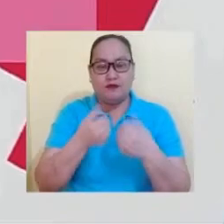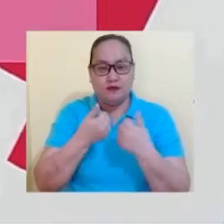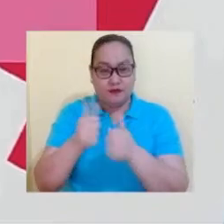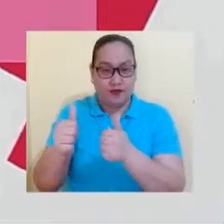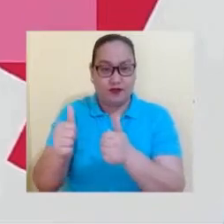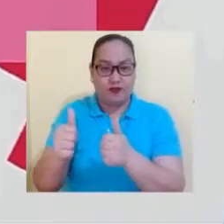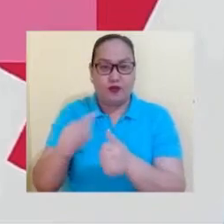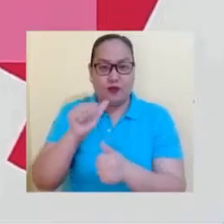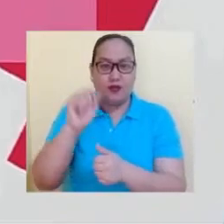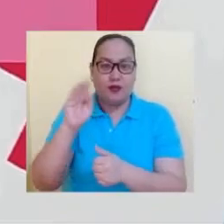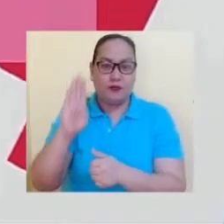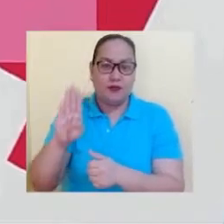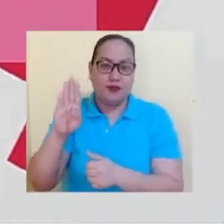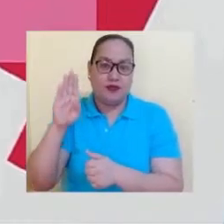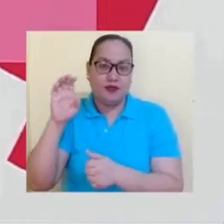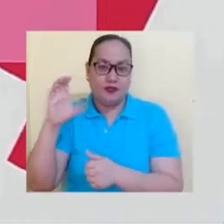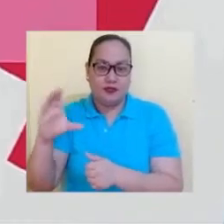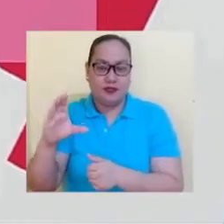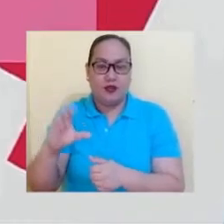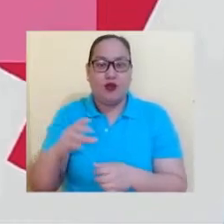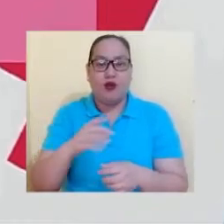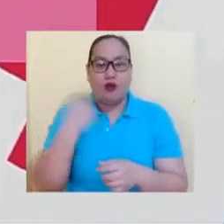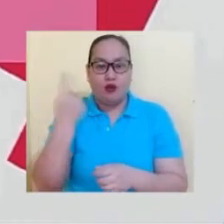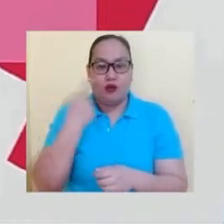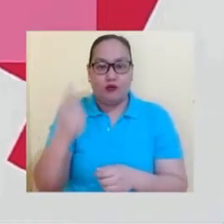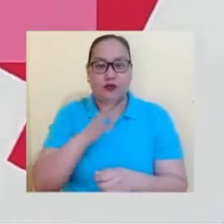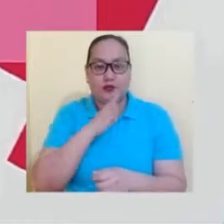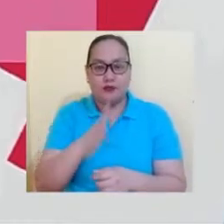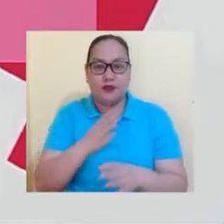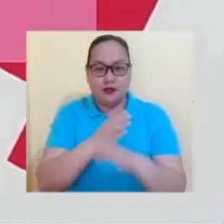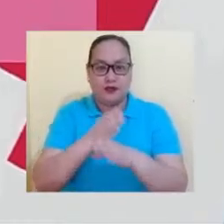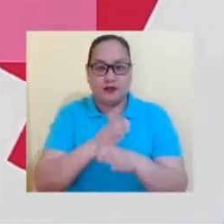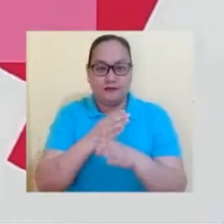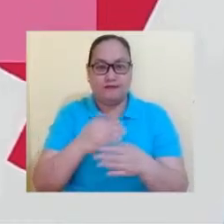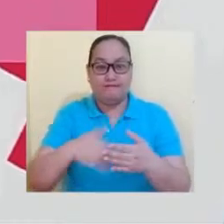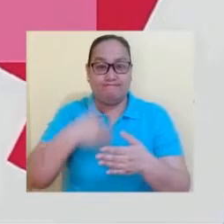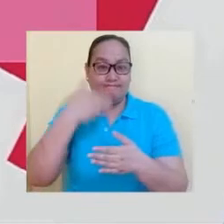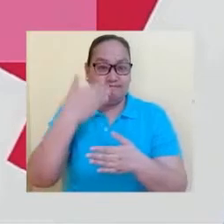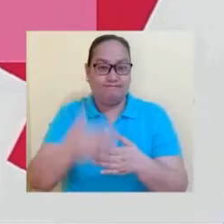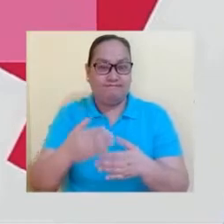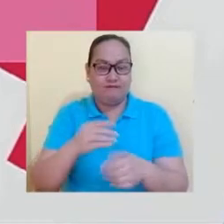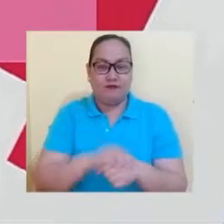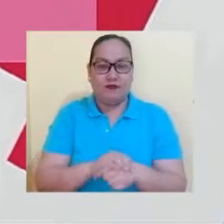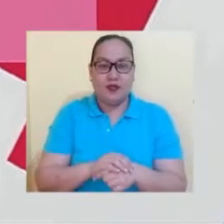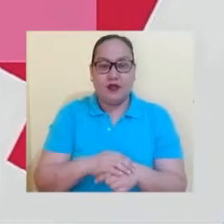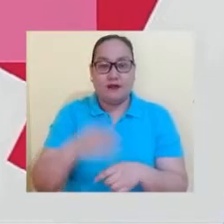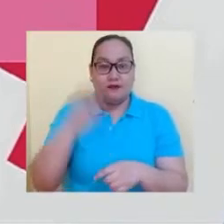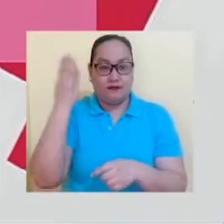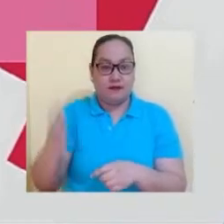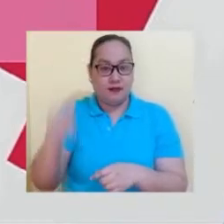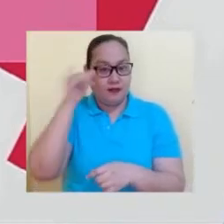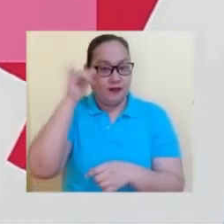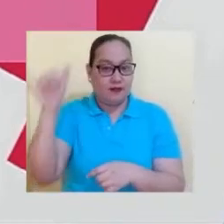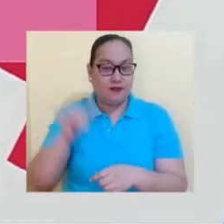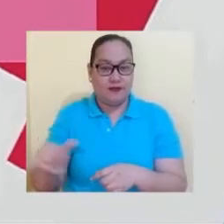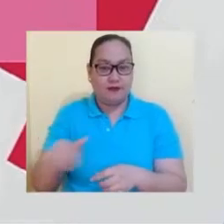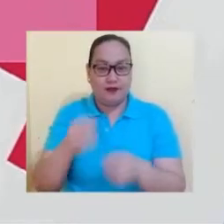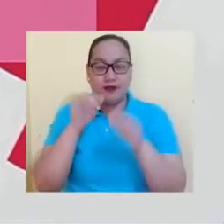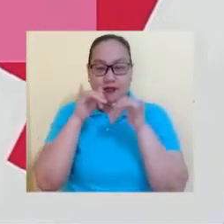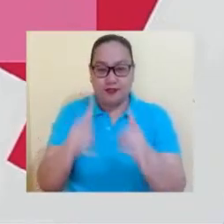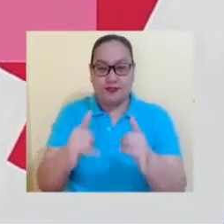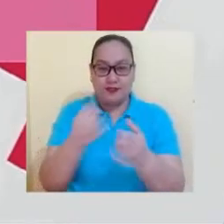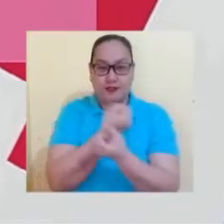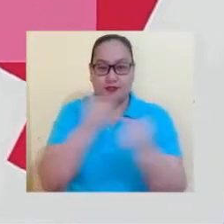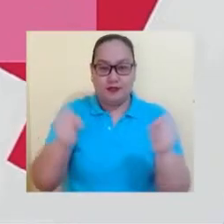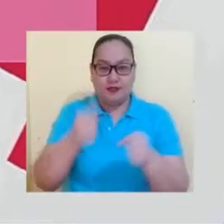ABC. Always be careful. Until then, I am Teacher Zyrah Bayani.